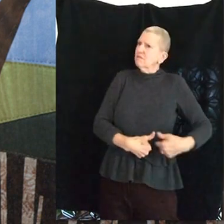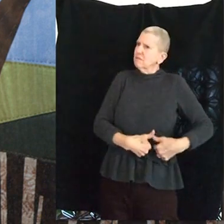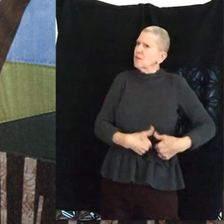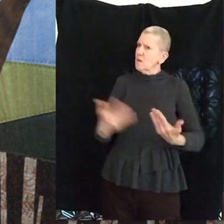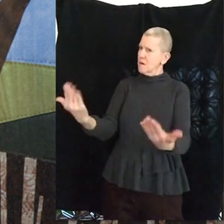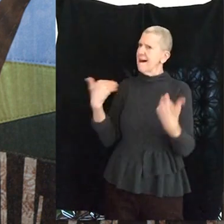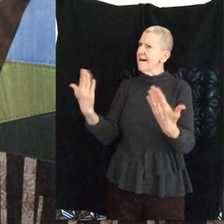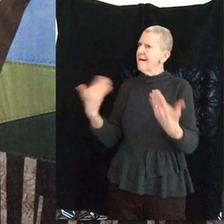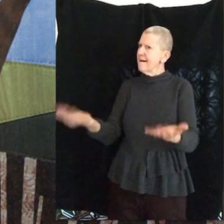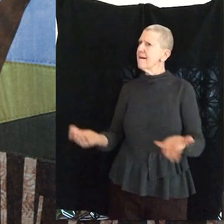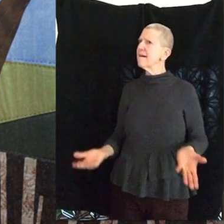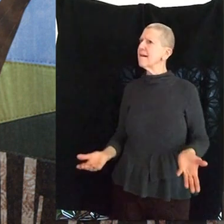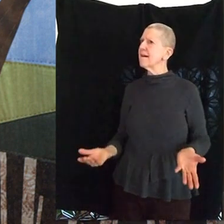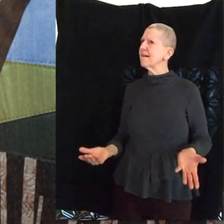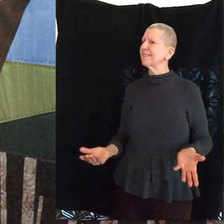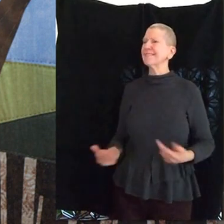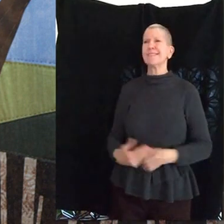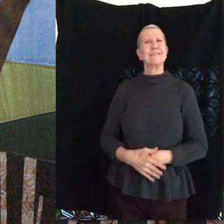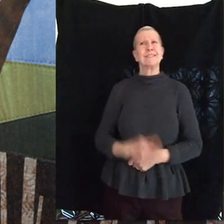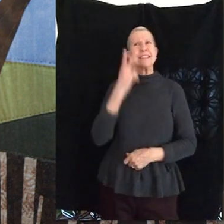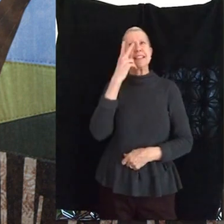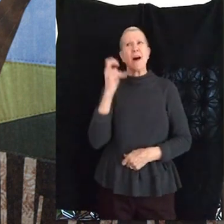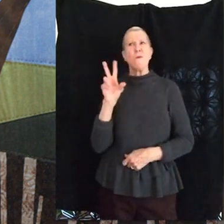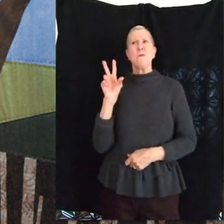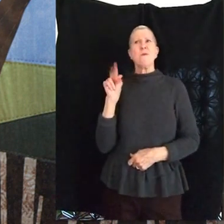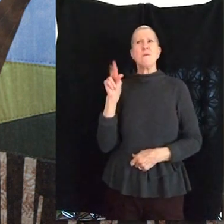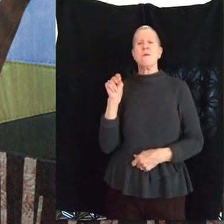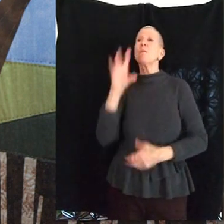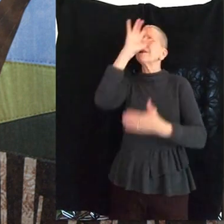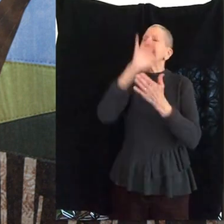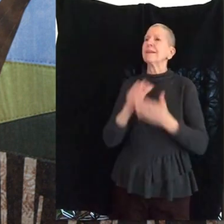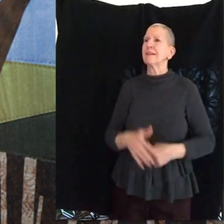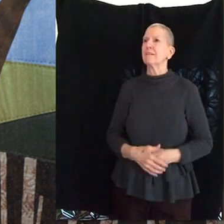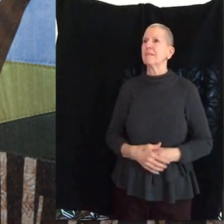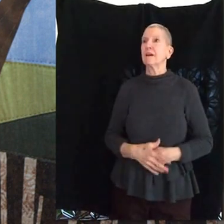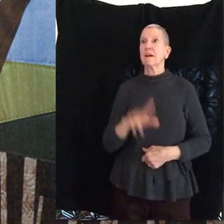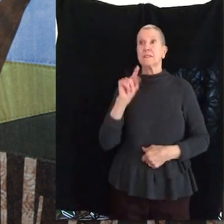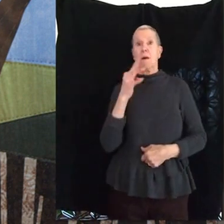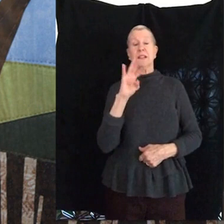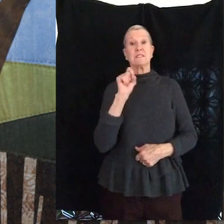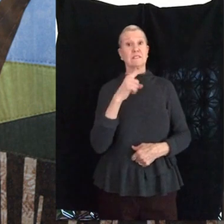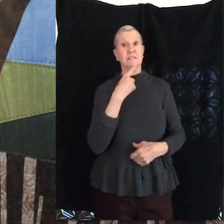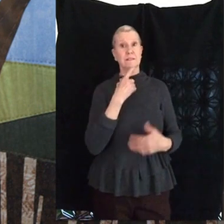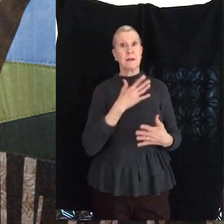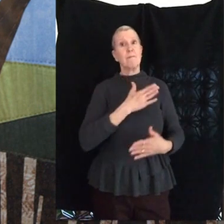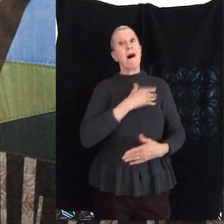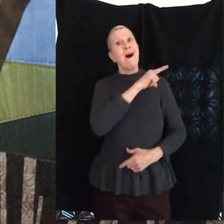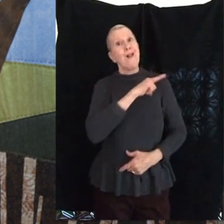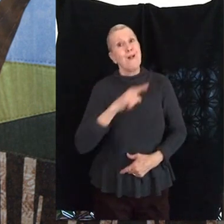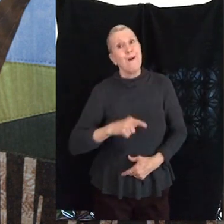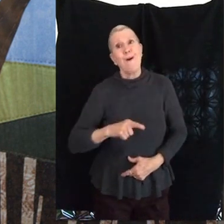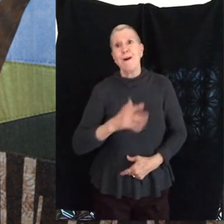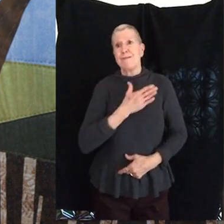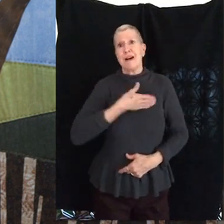put it in my side. Do not doubt, but believe. Thomas answered him, "My Lord